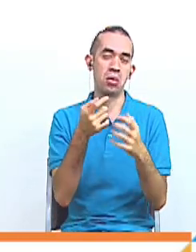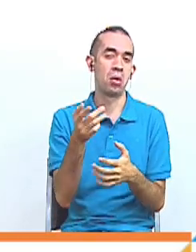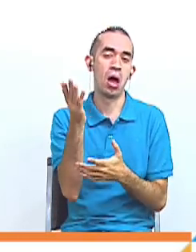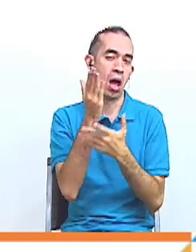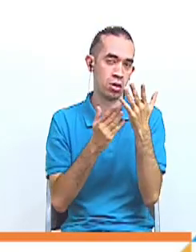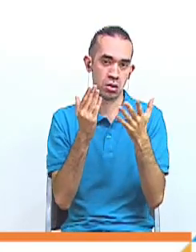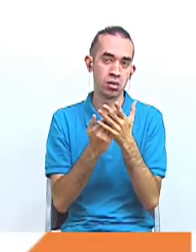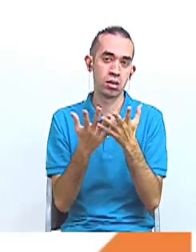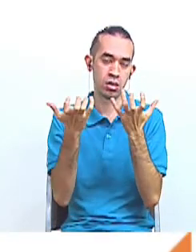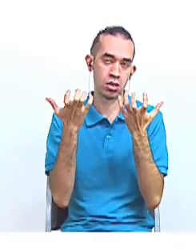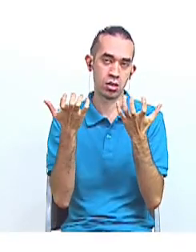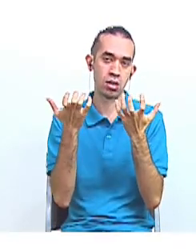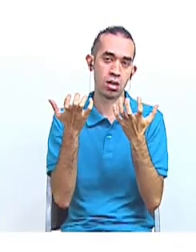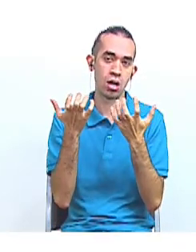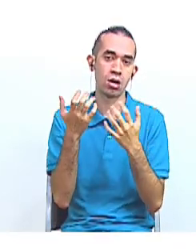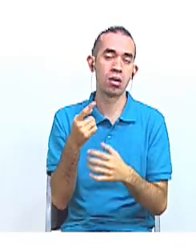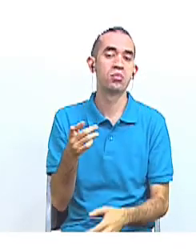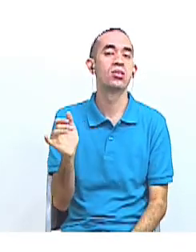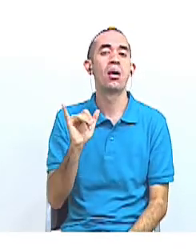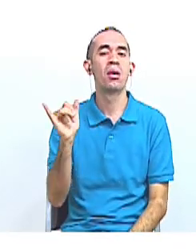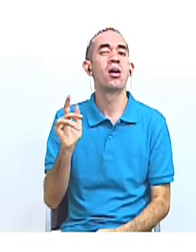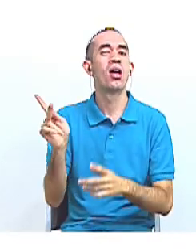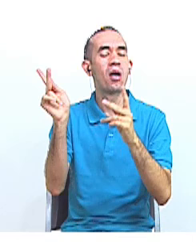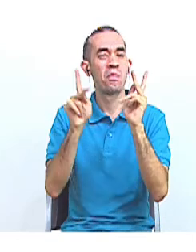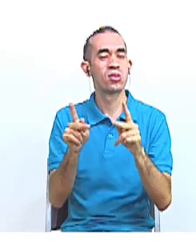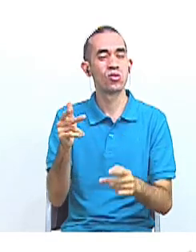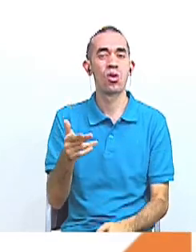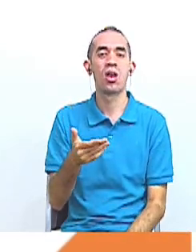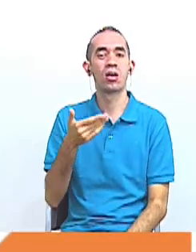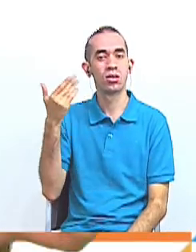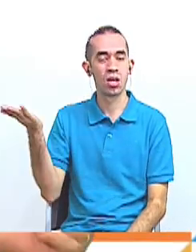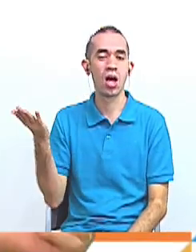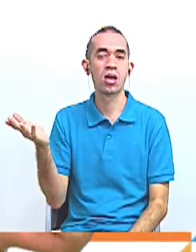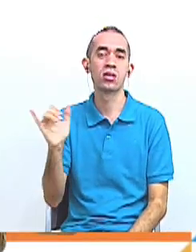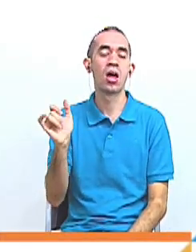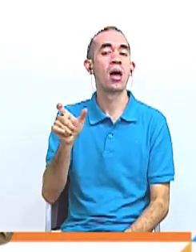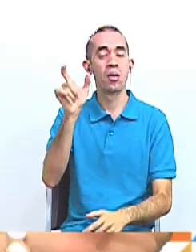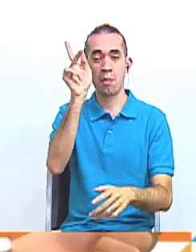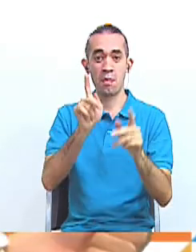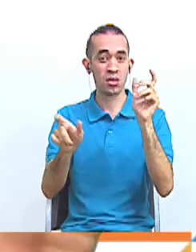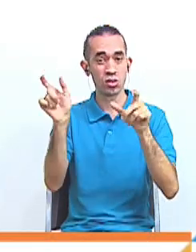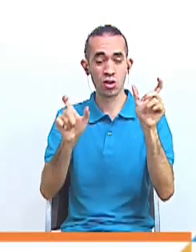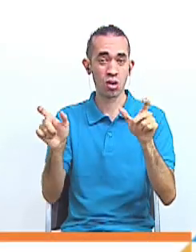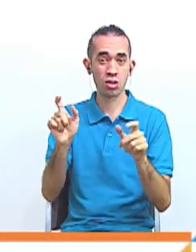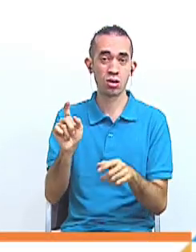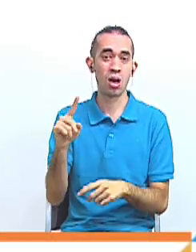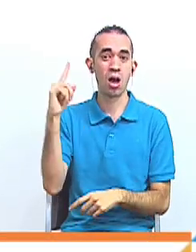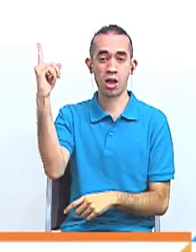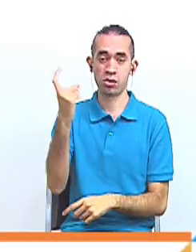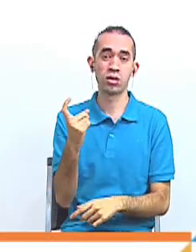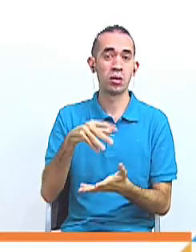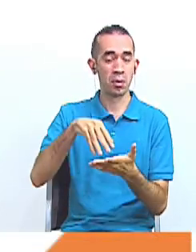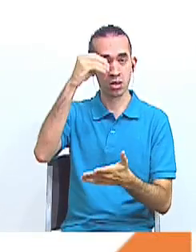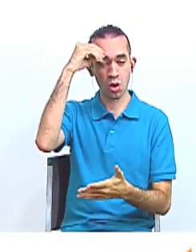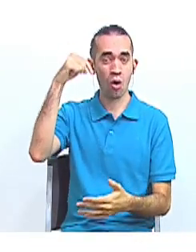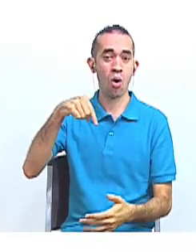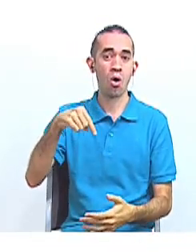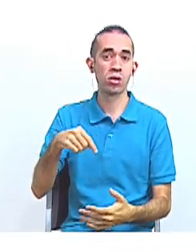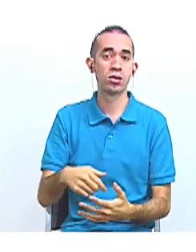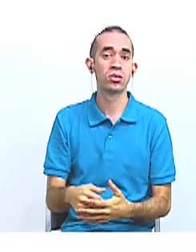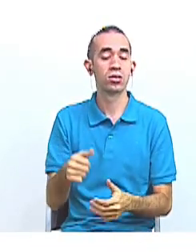want you to turn next to the person that is there and ask that person one of the questions that we learned today.